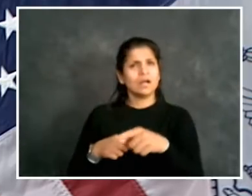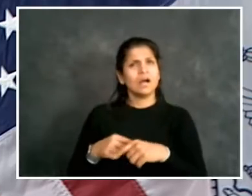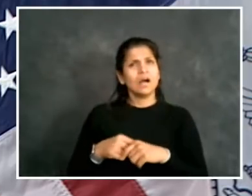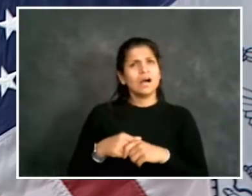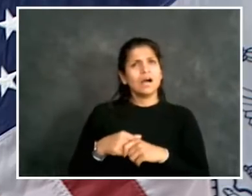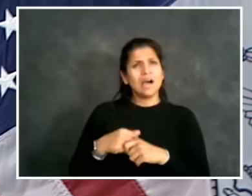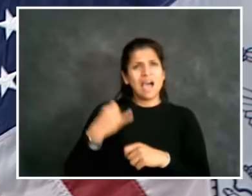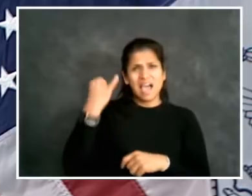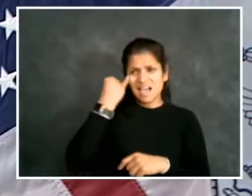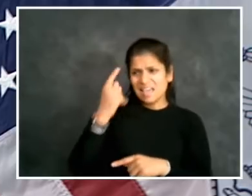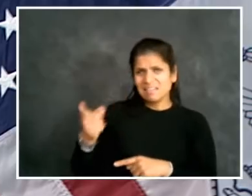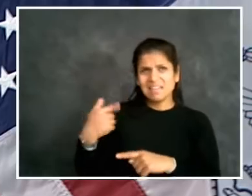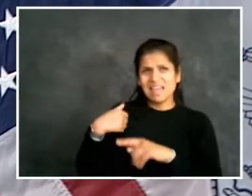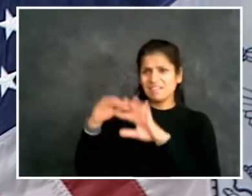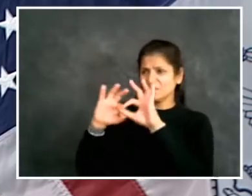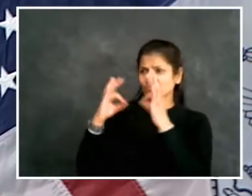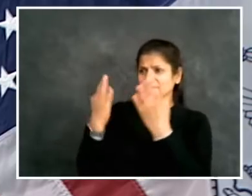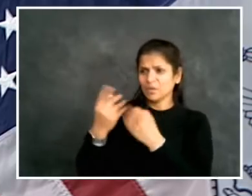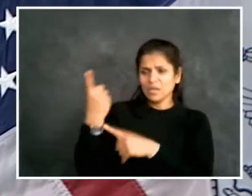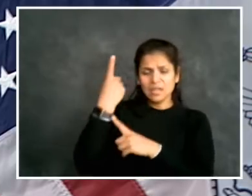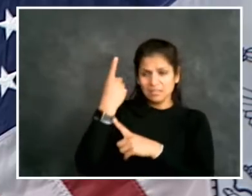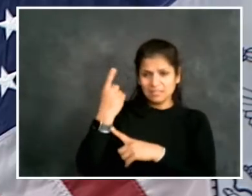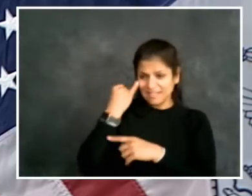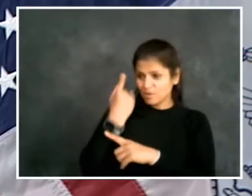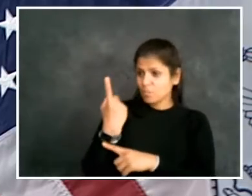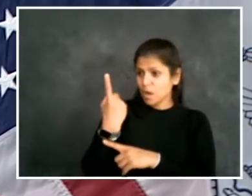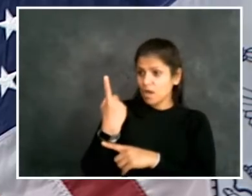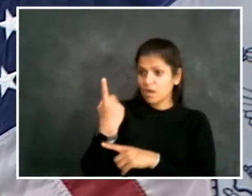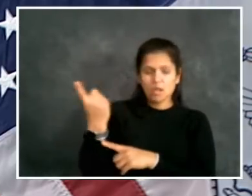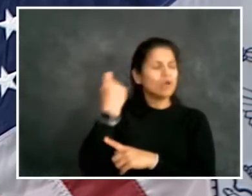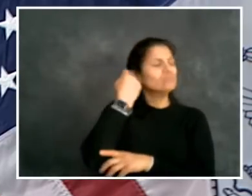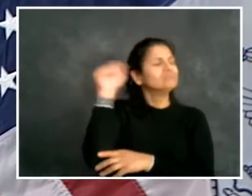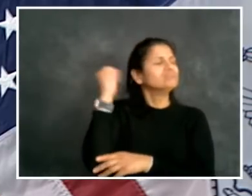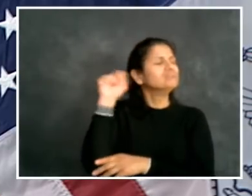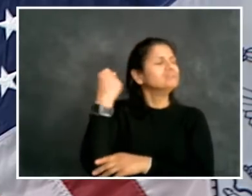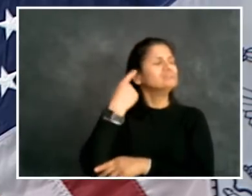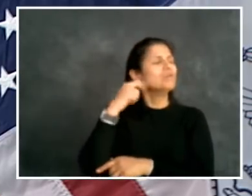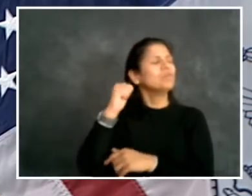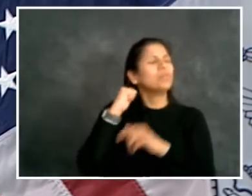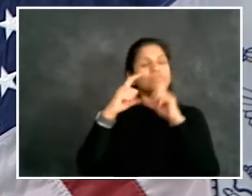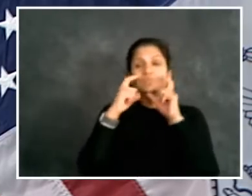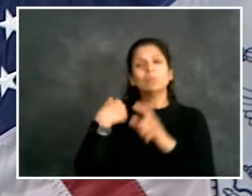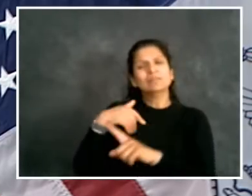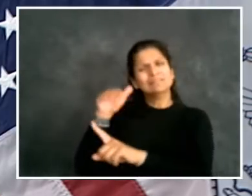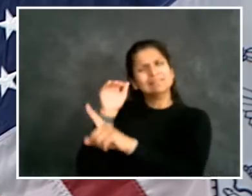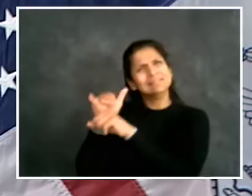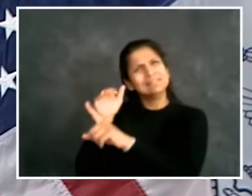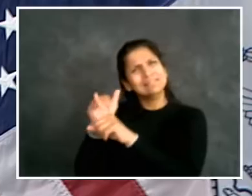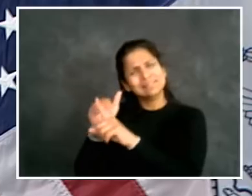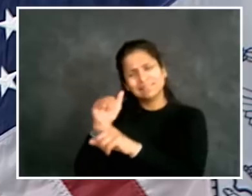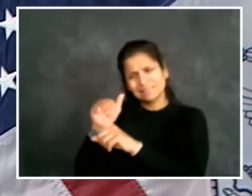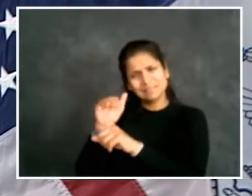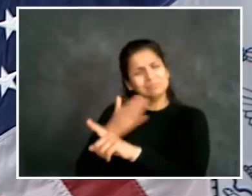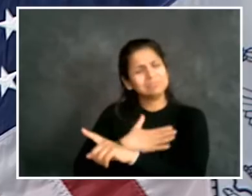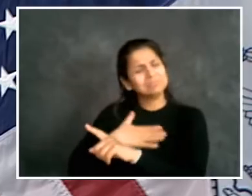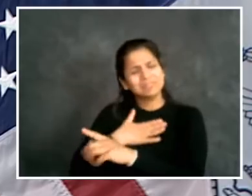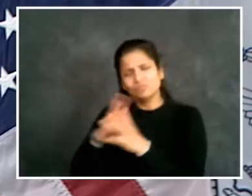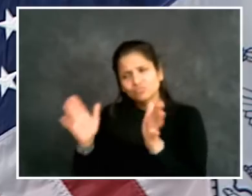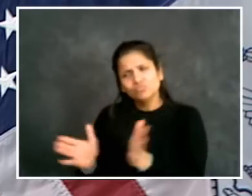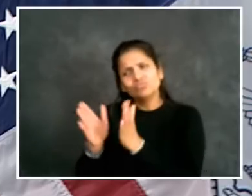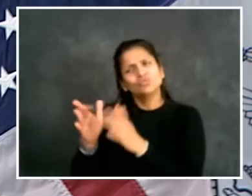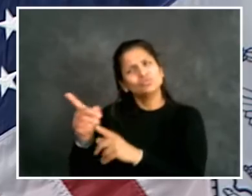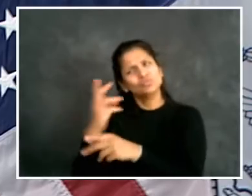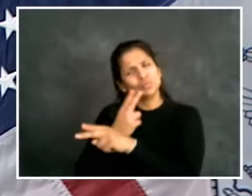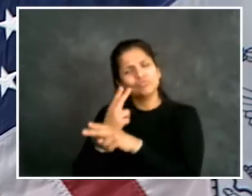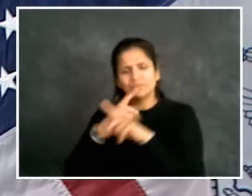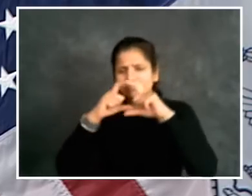to also use their own ability to communicate and influence people and let them know how important this is. Well,